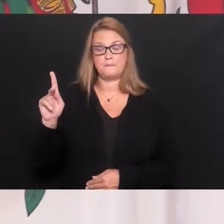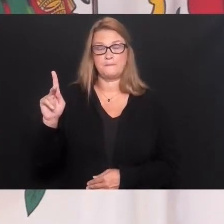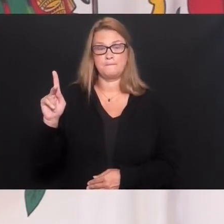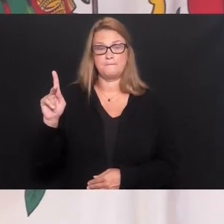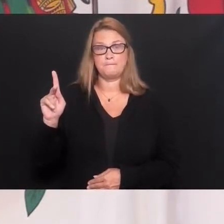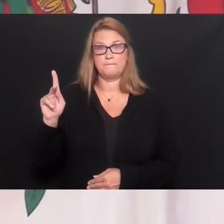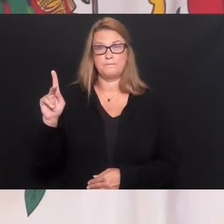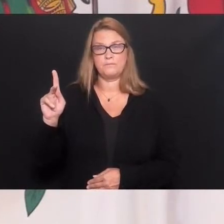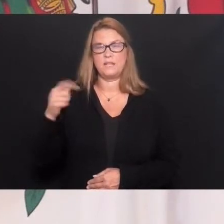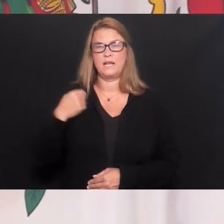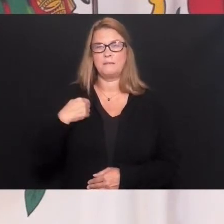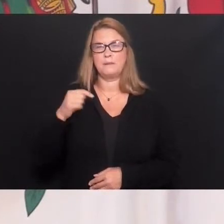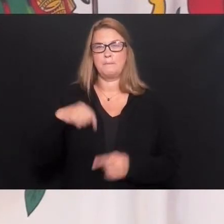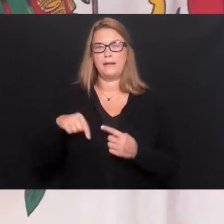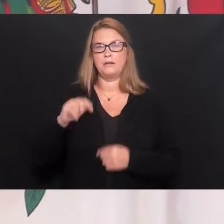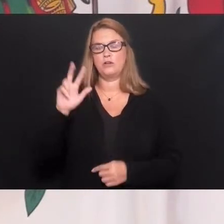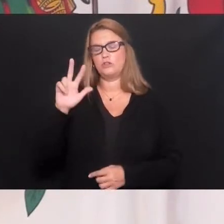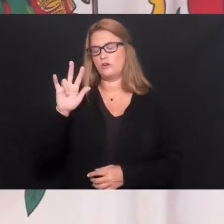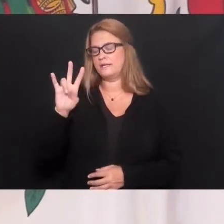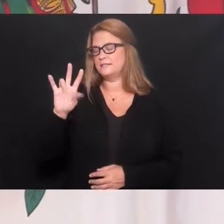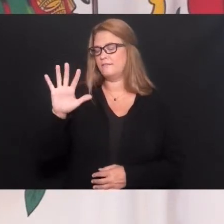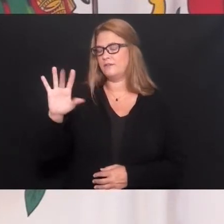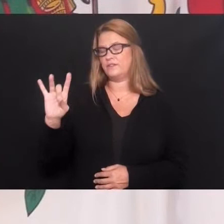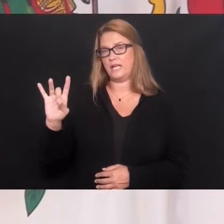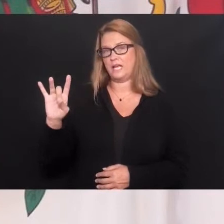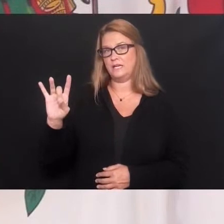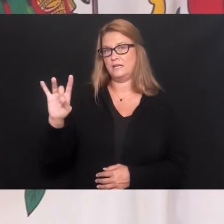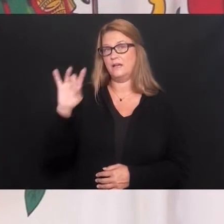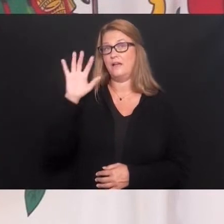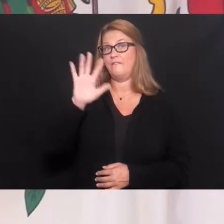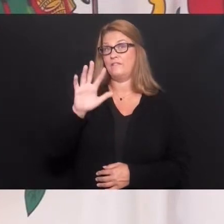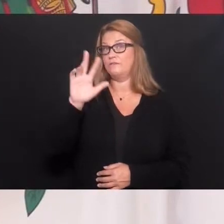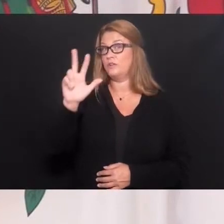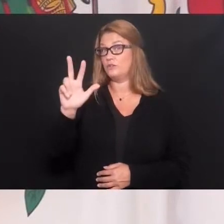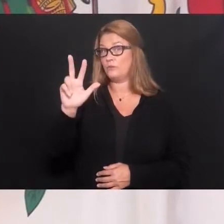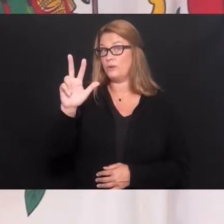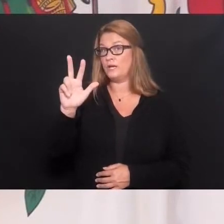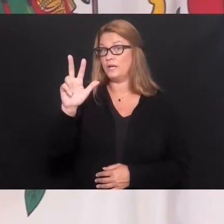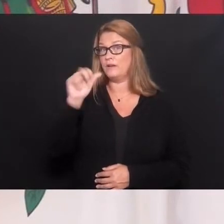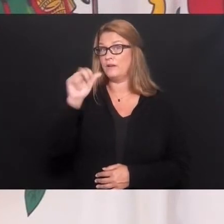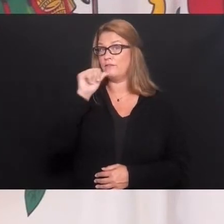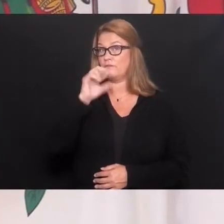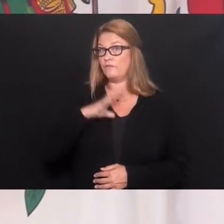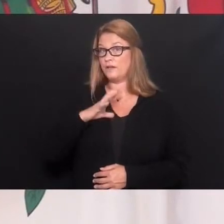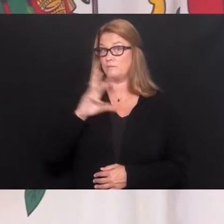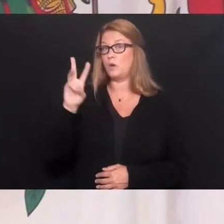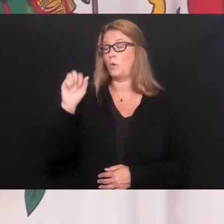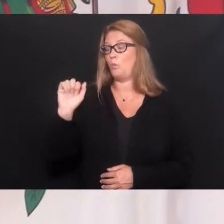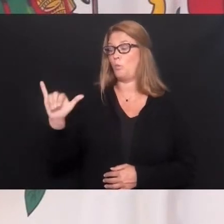Let me back up just a second. The 3,758th death is a 53-year-old female from